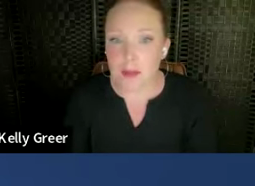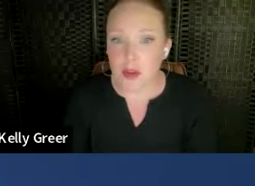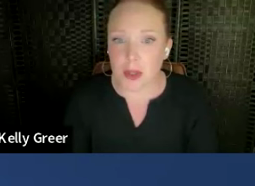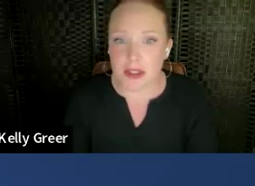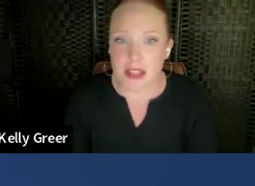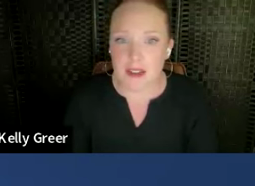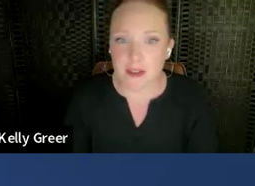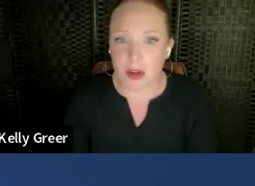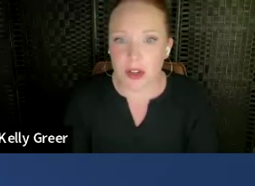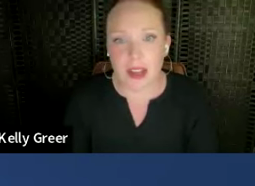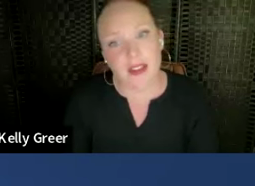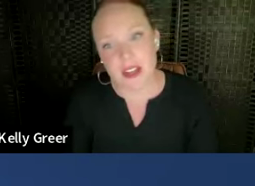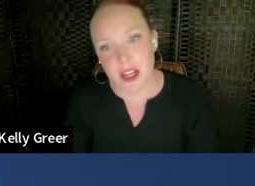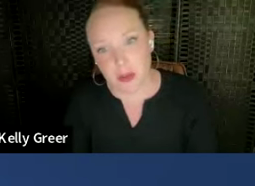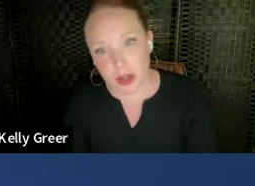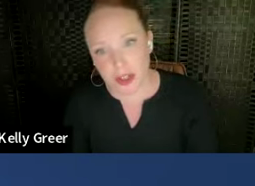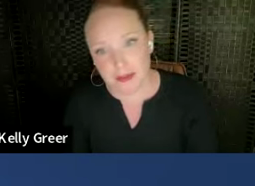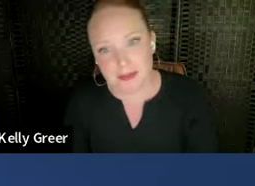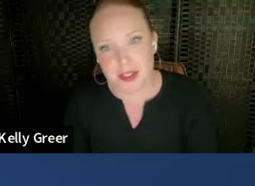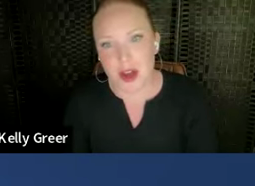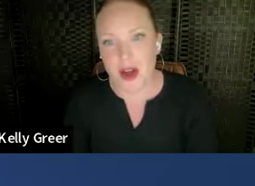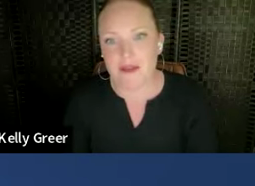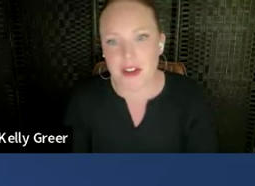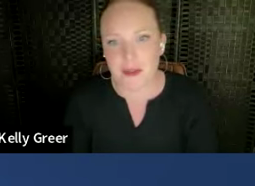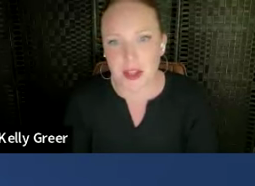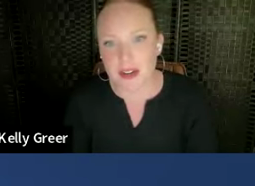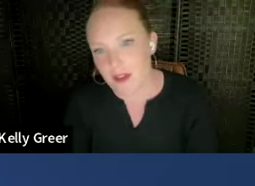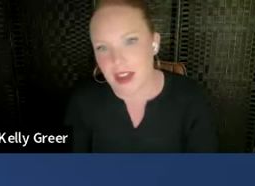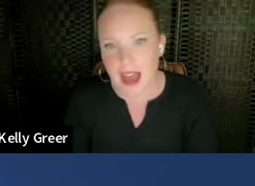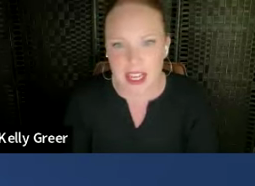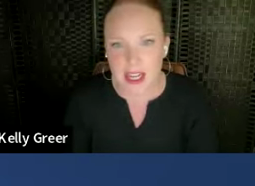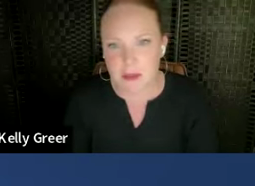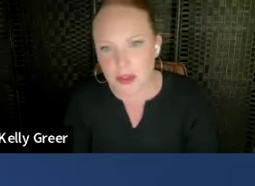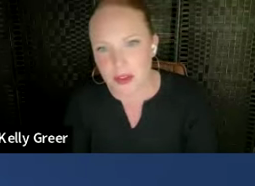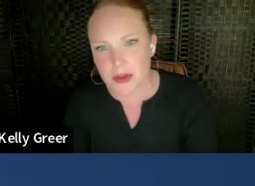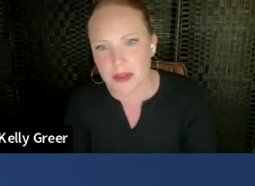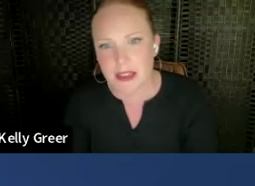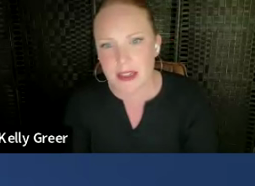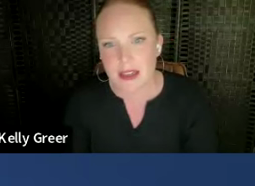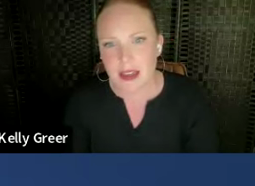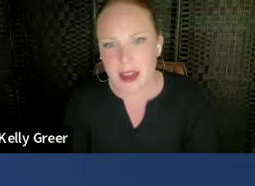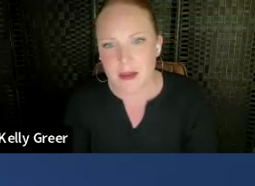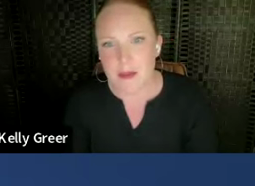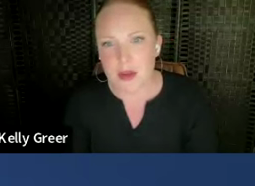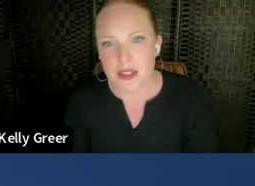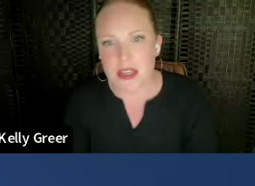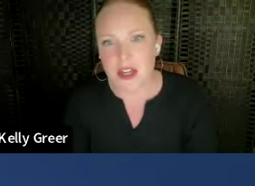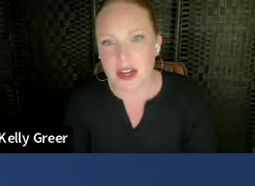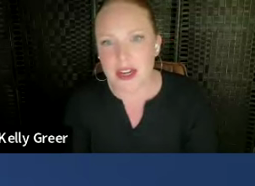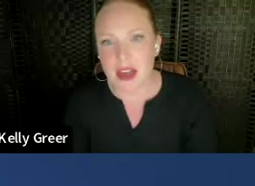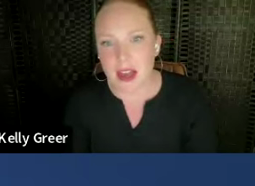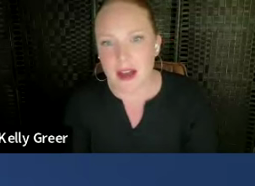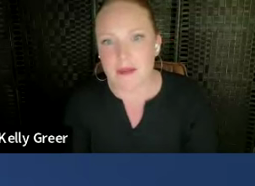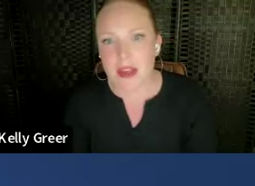So I grew up in both worlds, the deaf world and the hearing world. So I'm very familiar of navigating both of those. Most